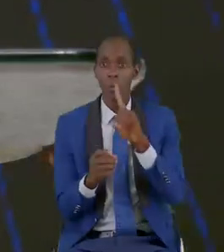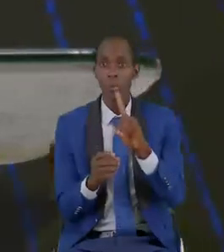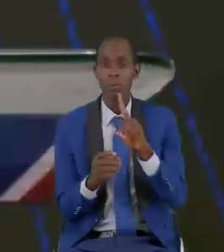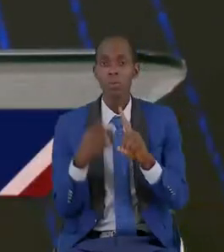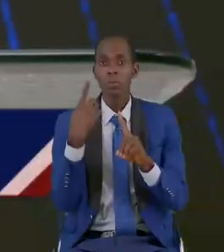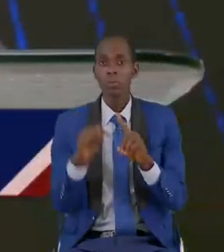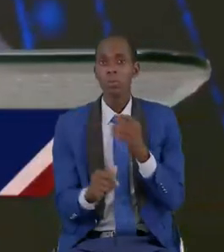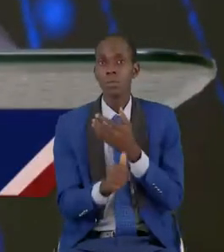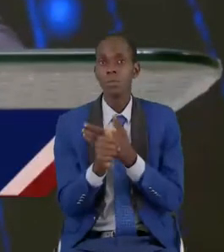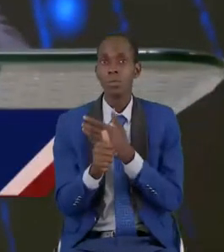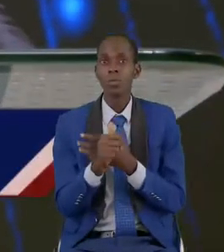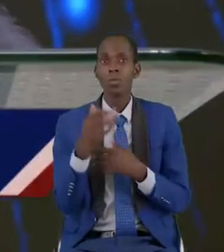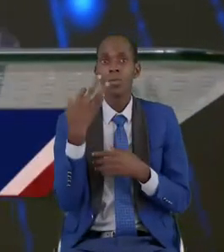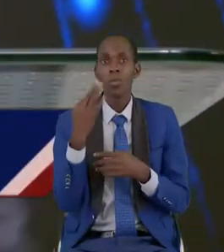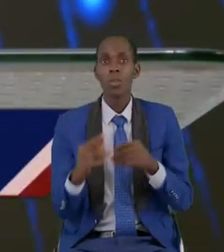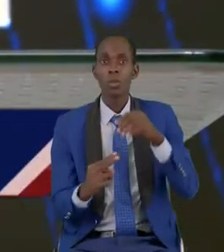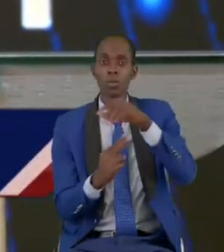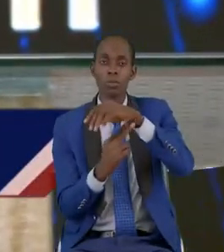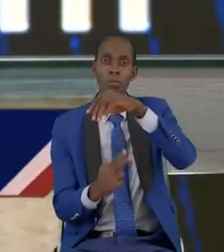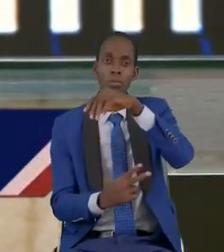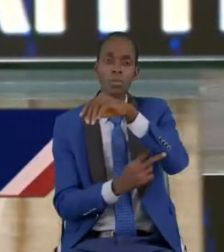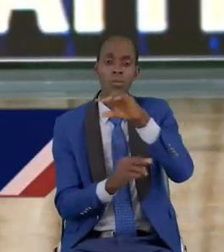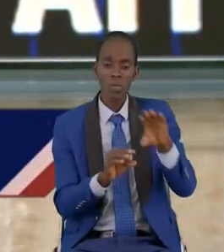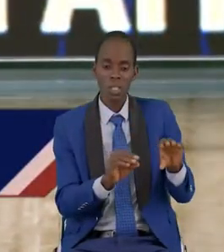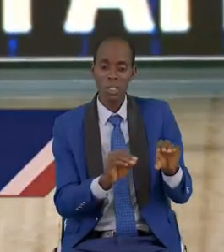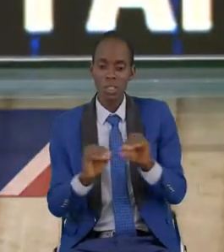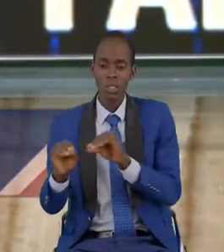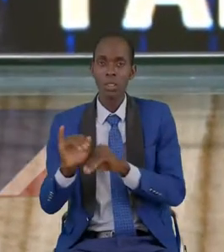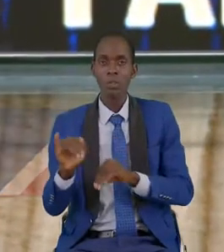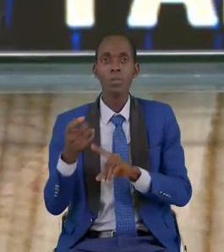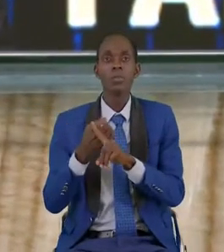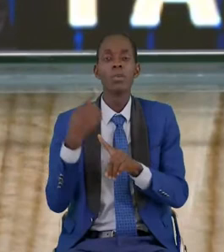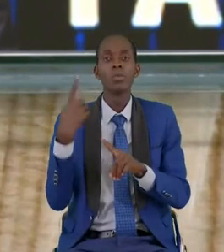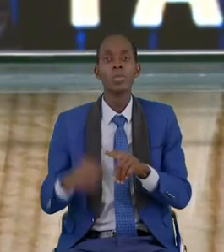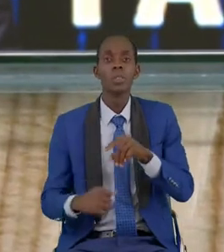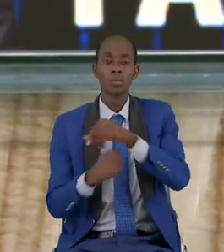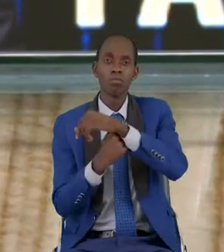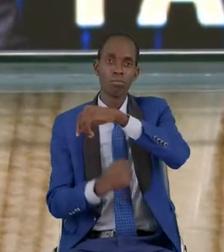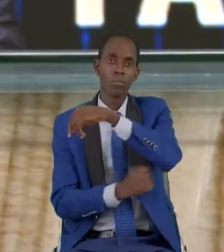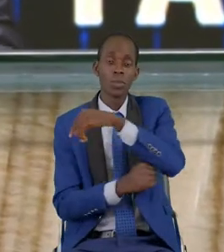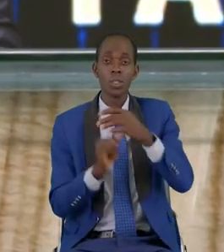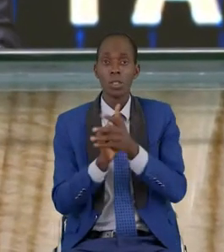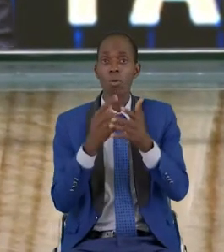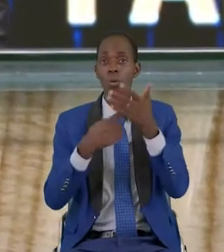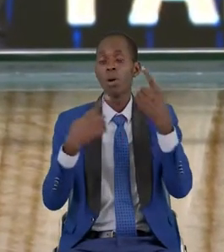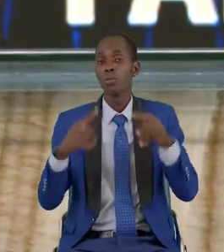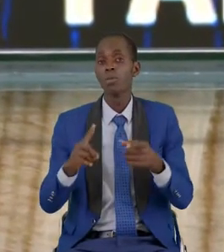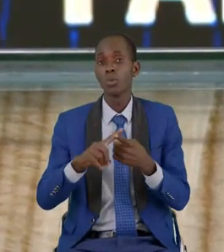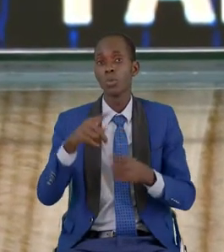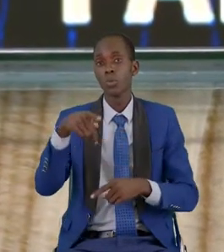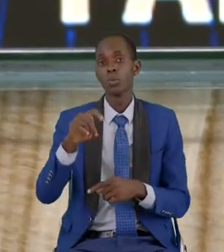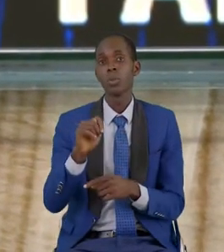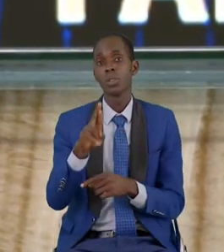of pillars shifting from the foundation. That's what happened to Peter. He was a